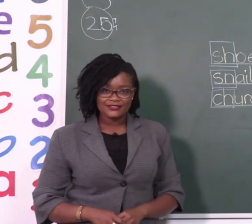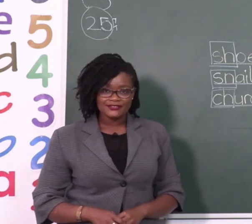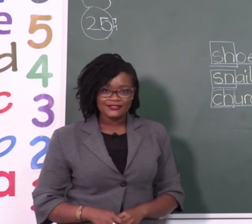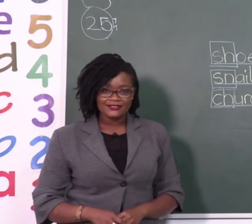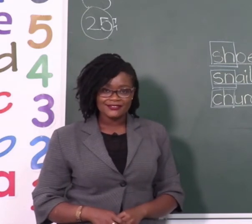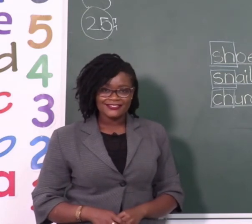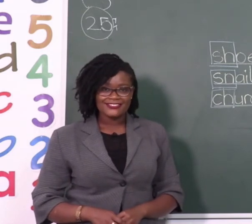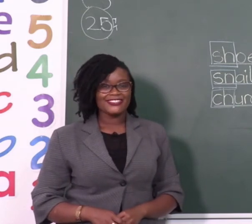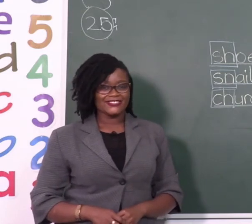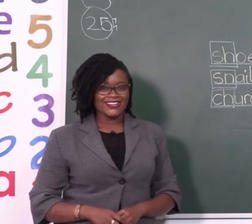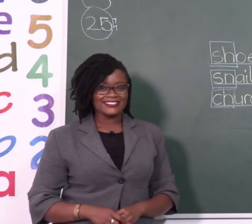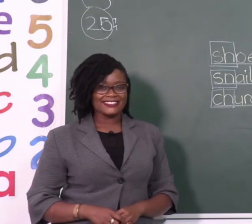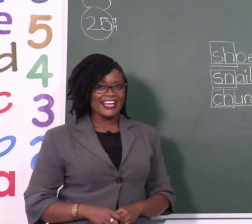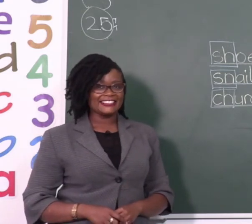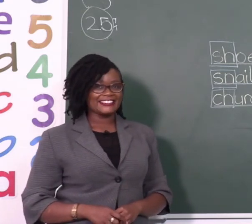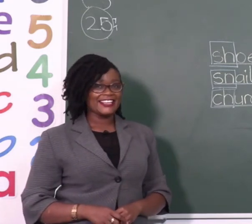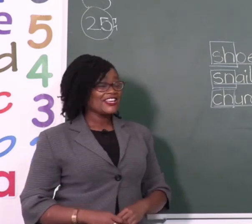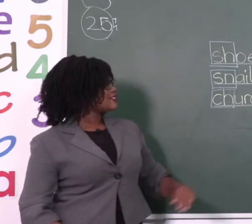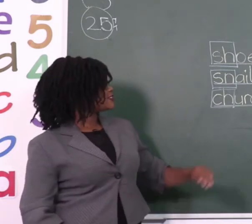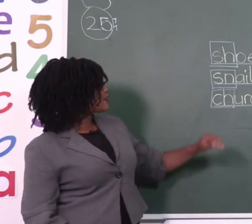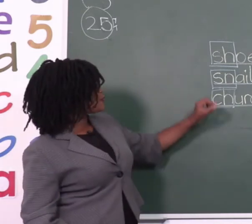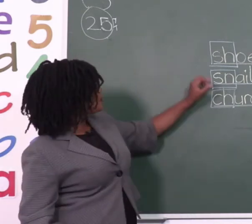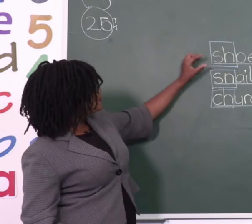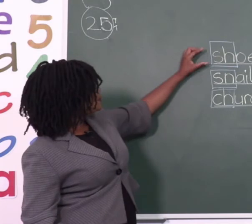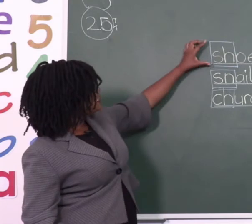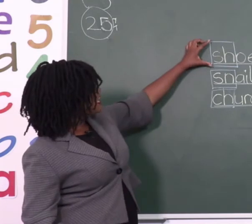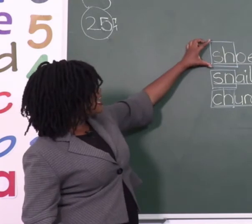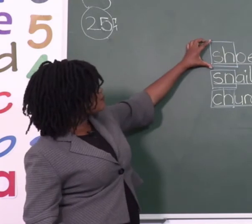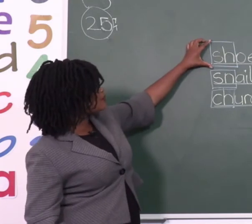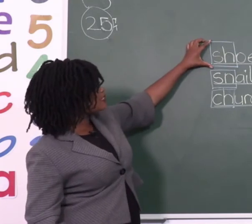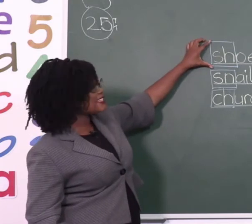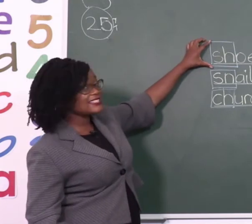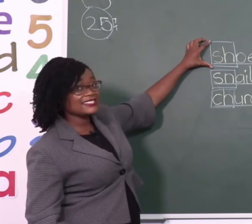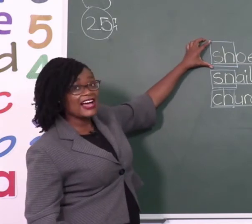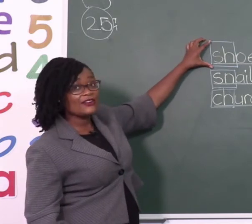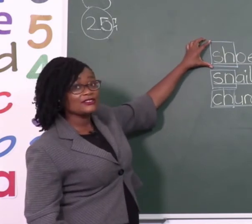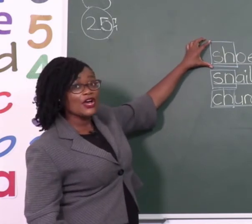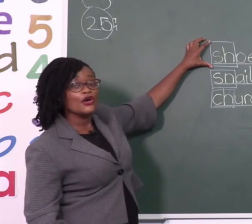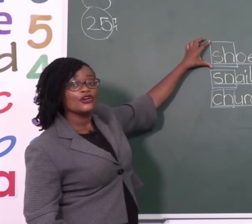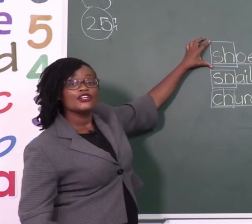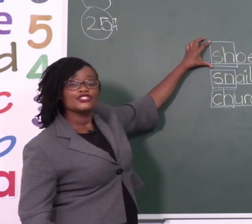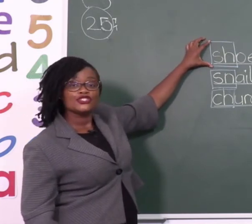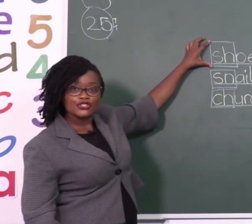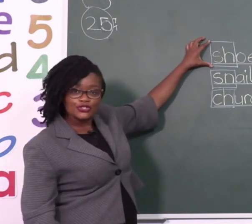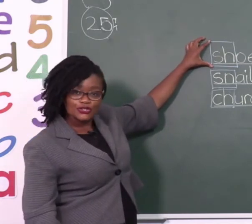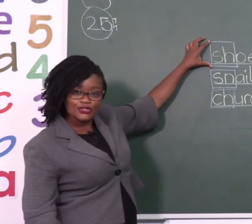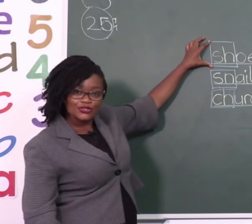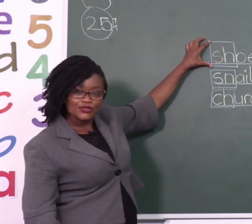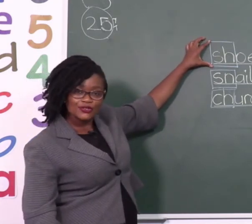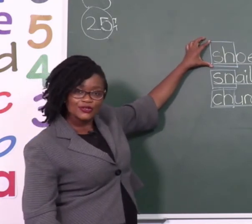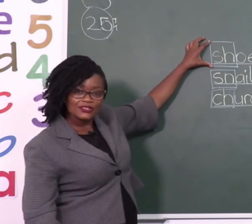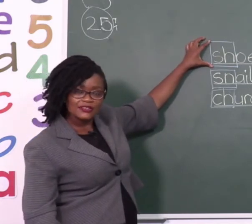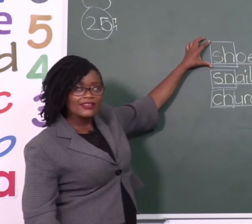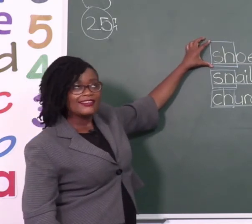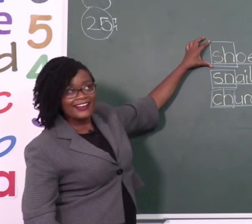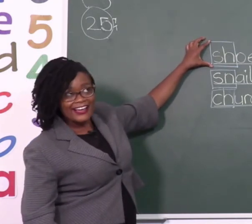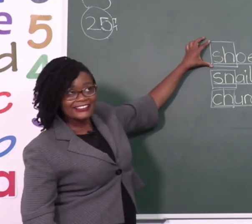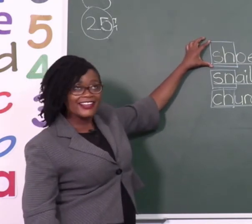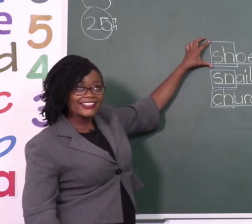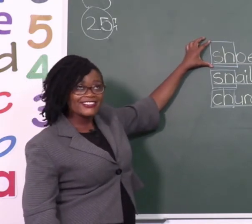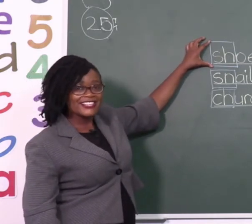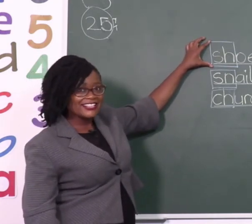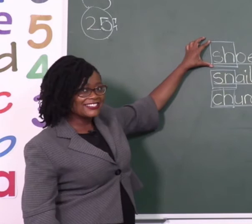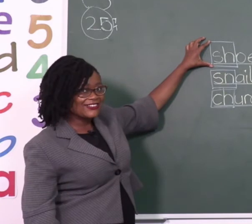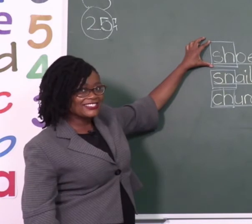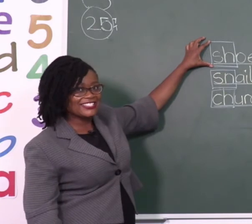ch. Well done. So we have a beginning sound, shh, kind